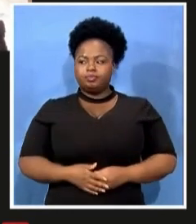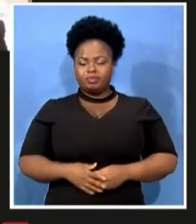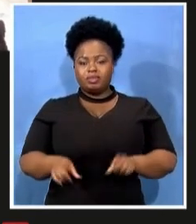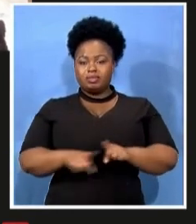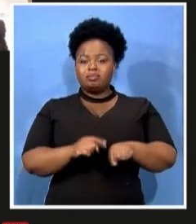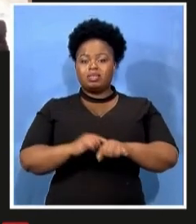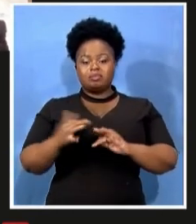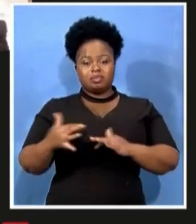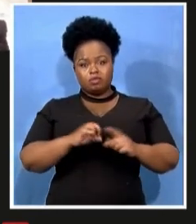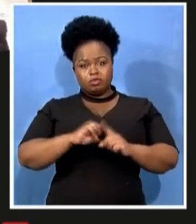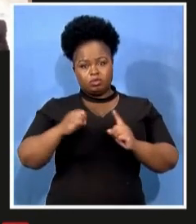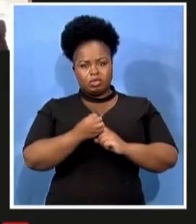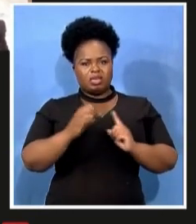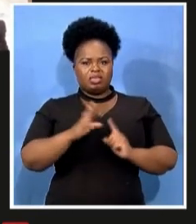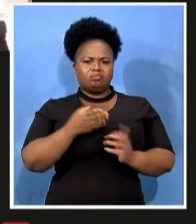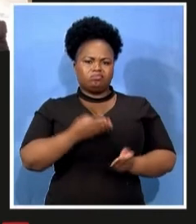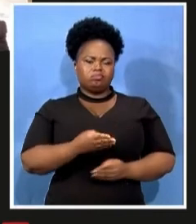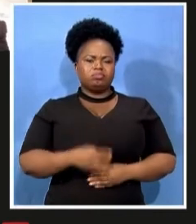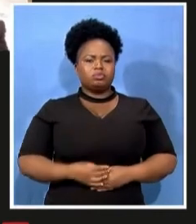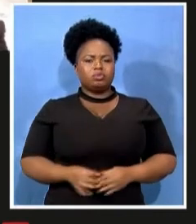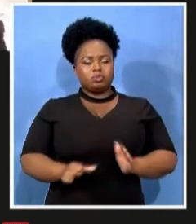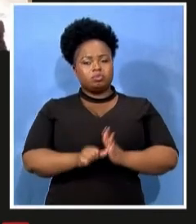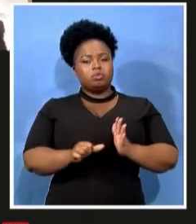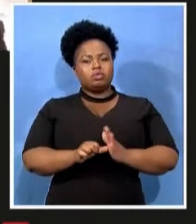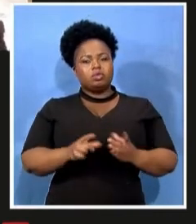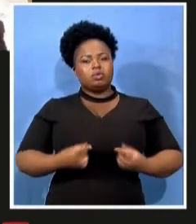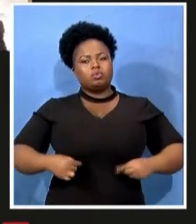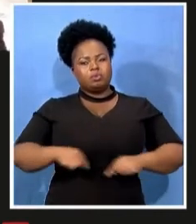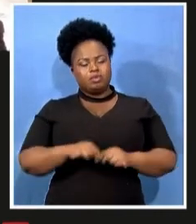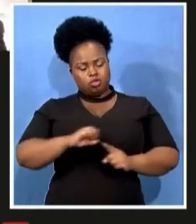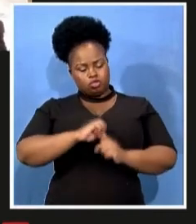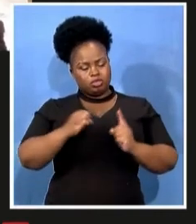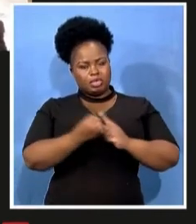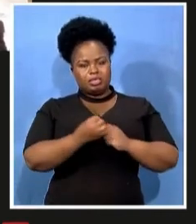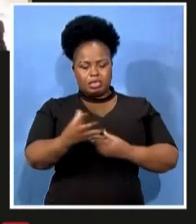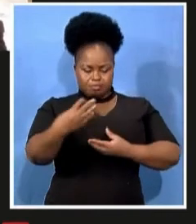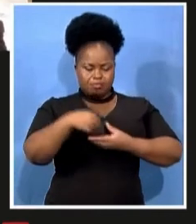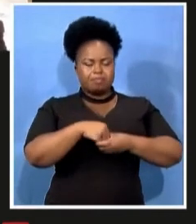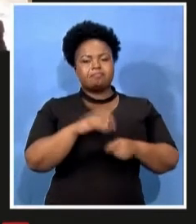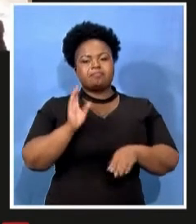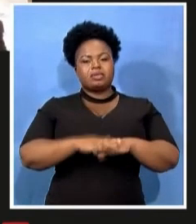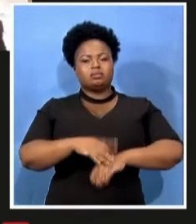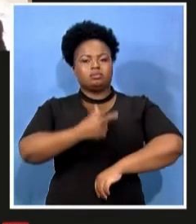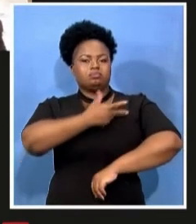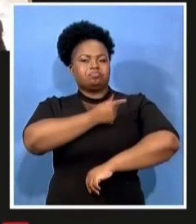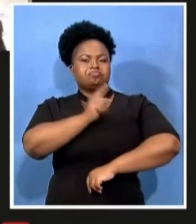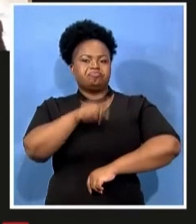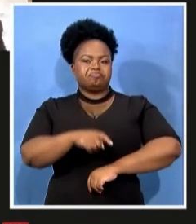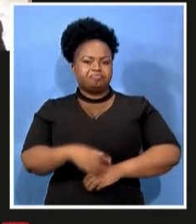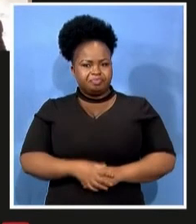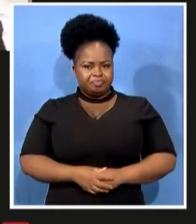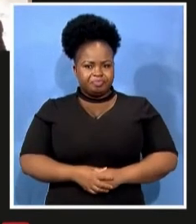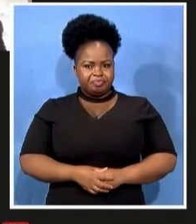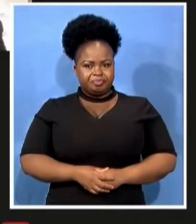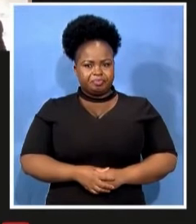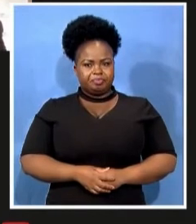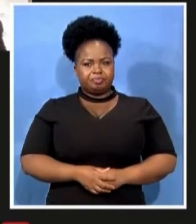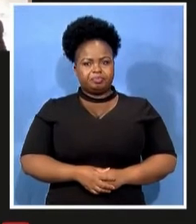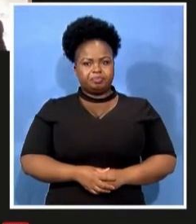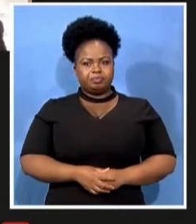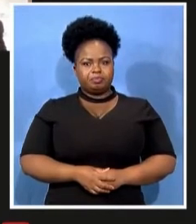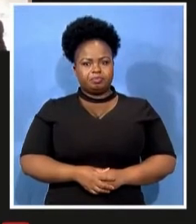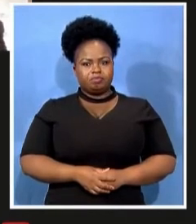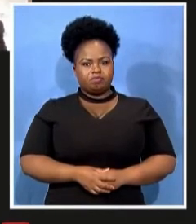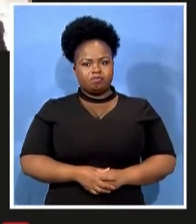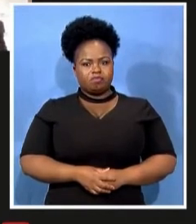to have societal buy-in onto the issue of the vaccines. Then, of course, some on the private sector,